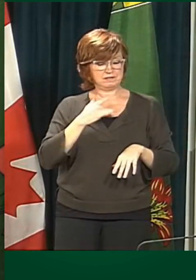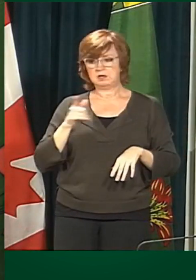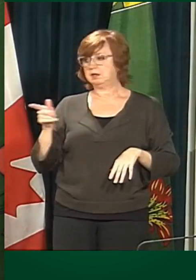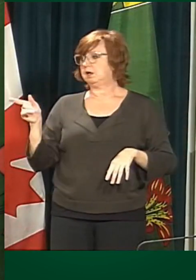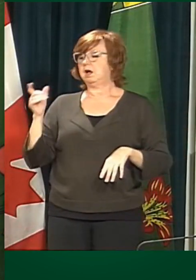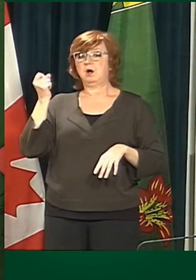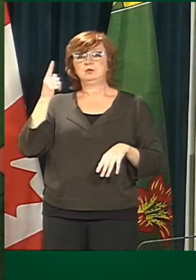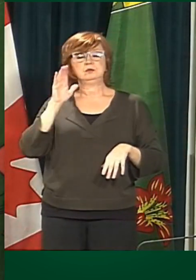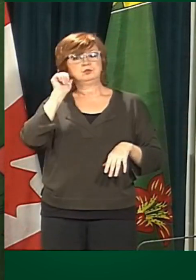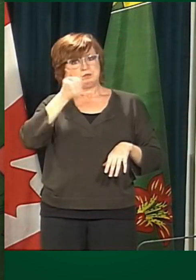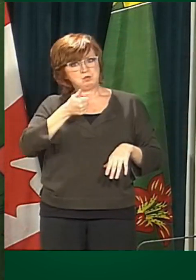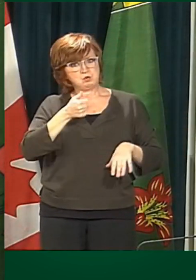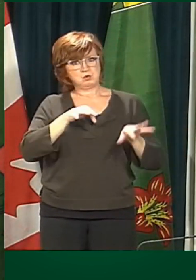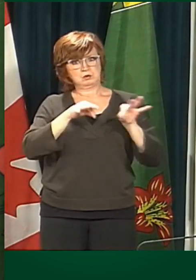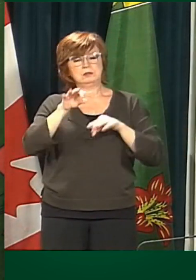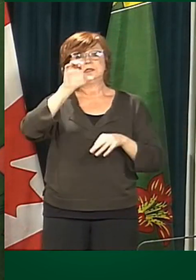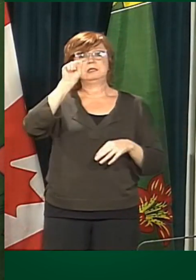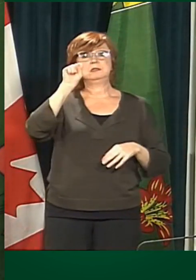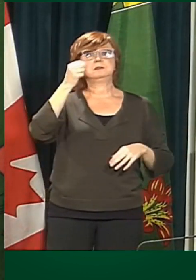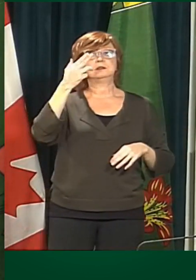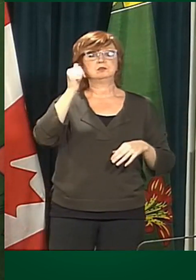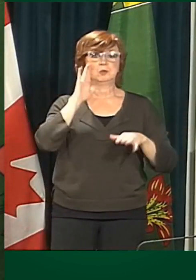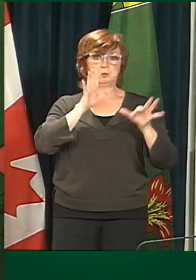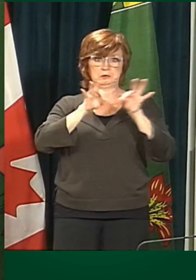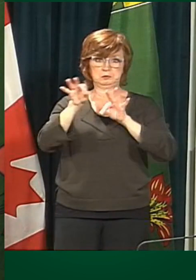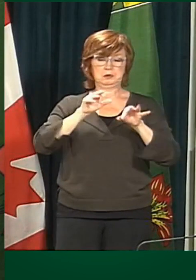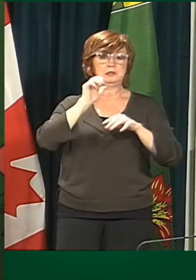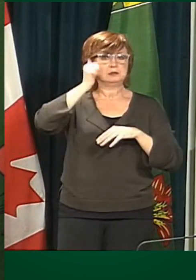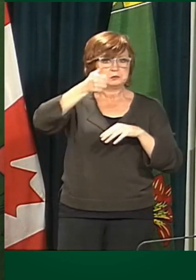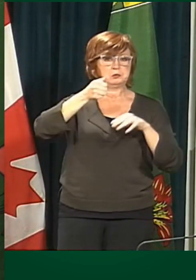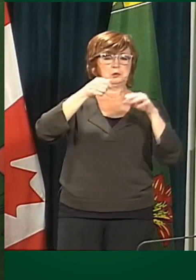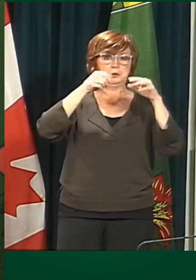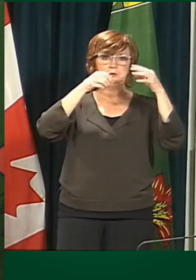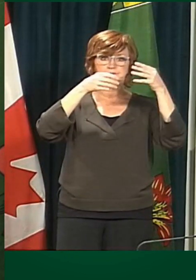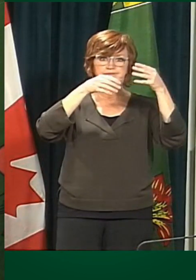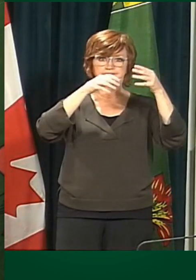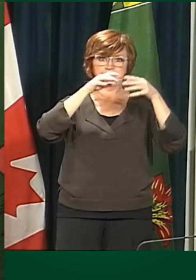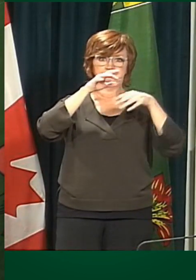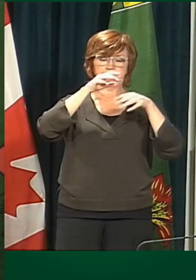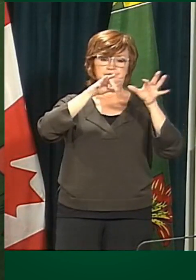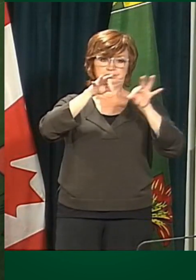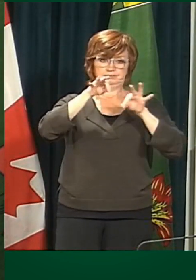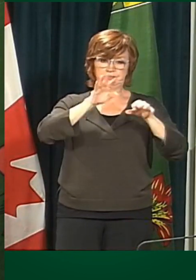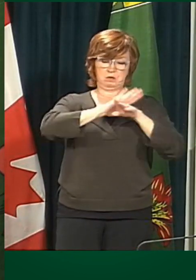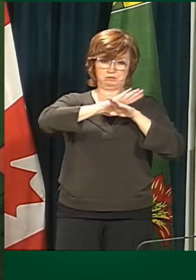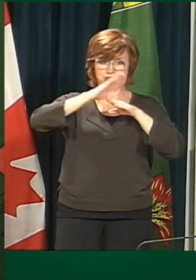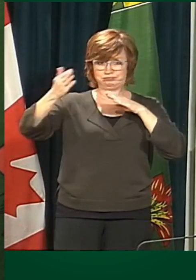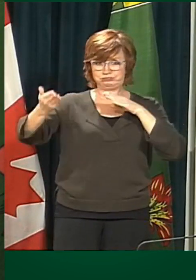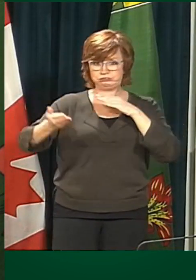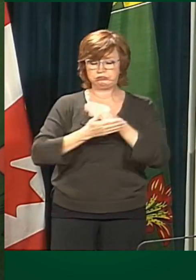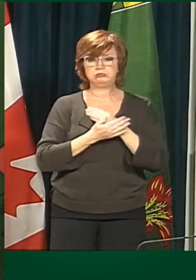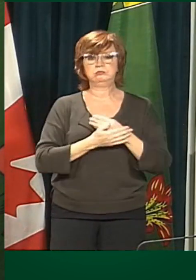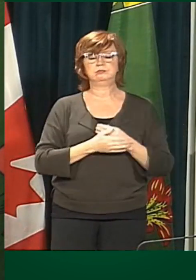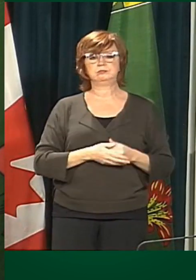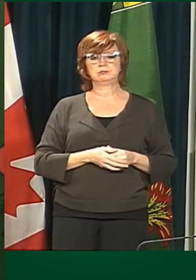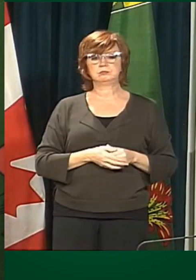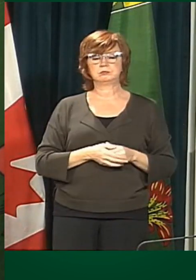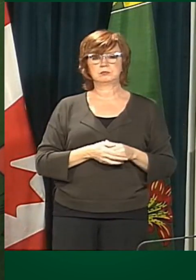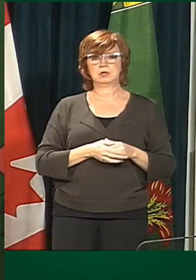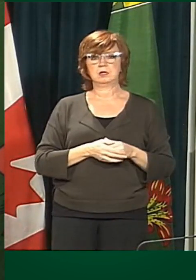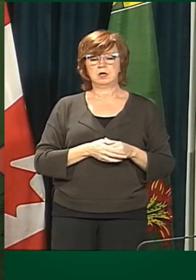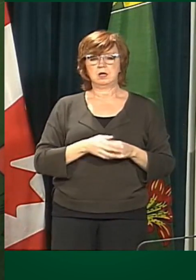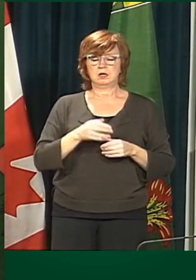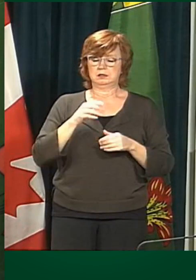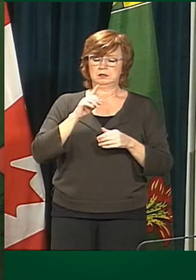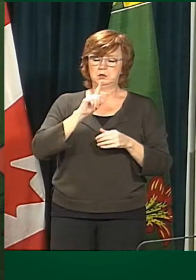detailed briefing tomorrow by the Saskatchewan Health Authority on all the steps that are being taken. So I will defer some of the details to that